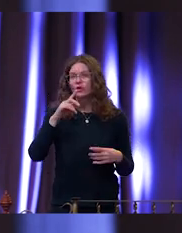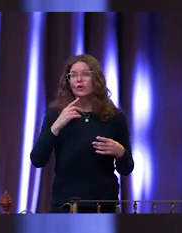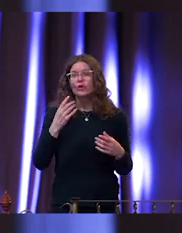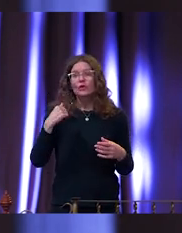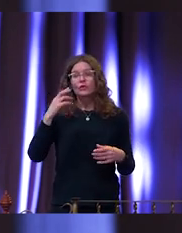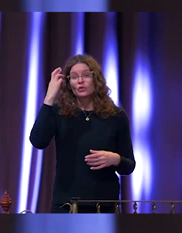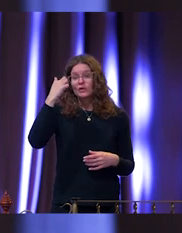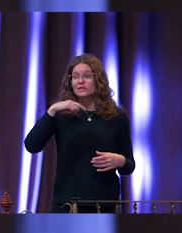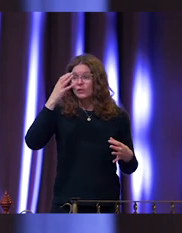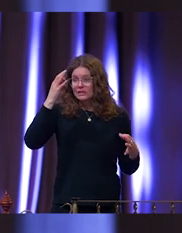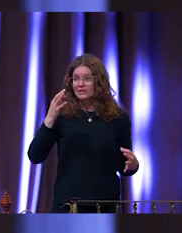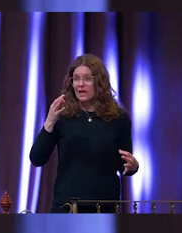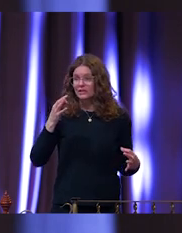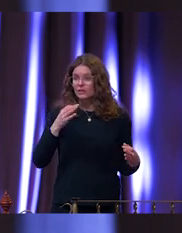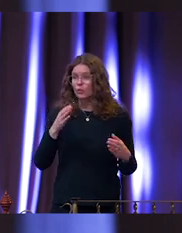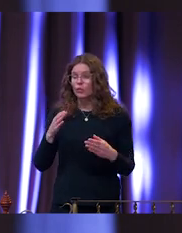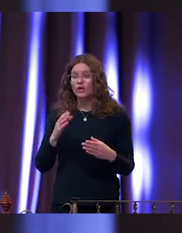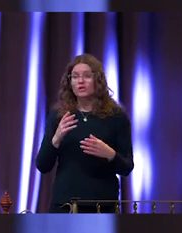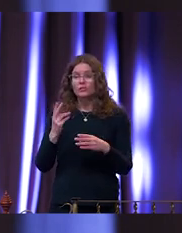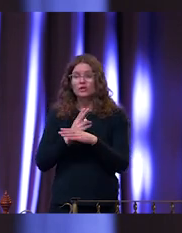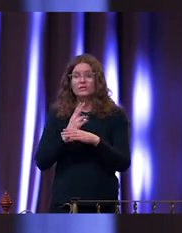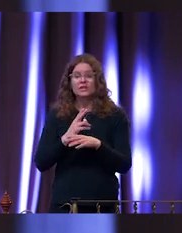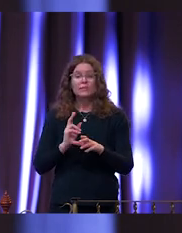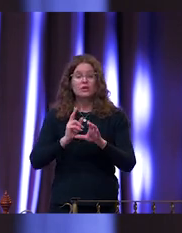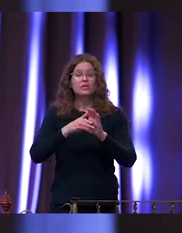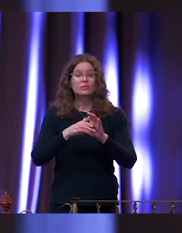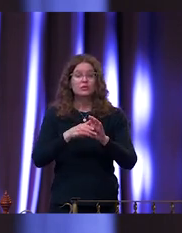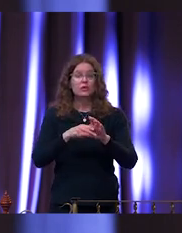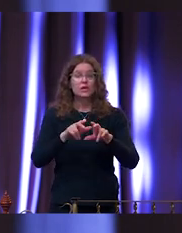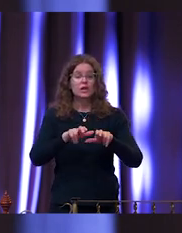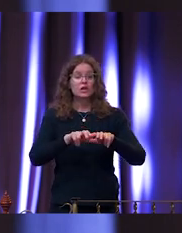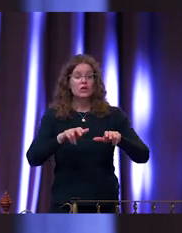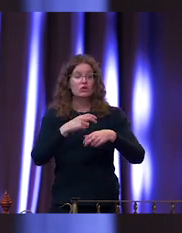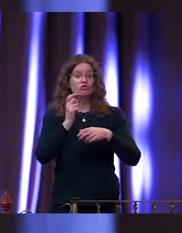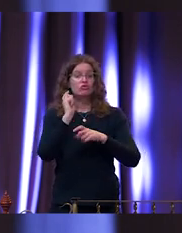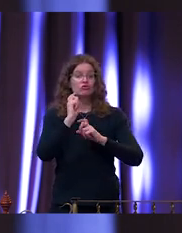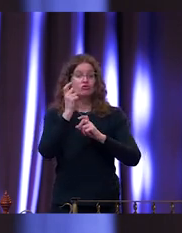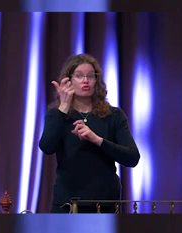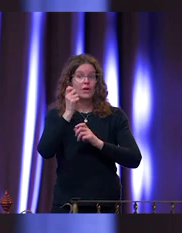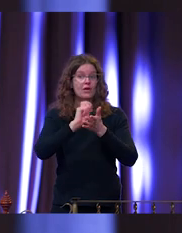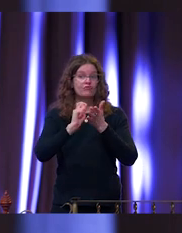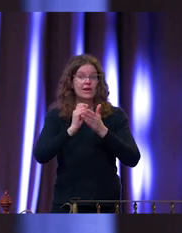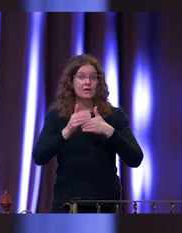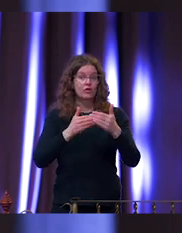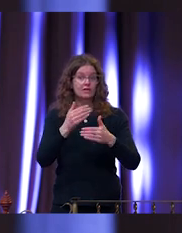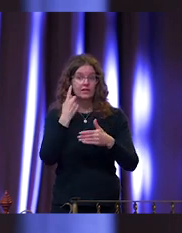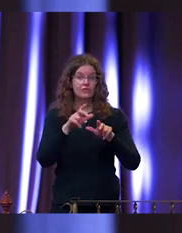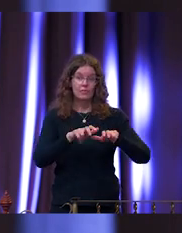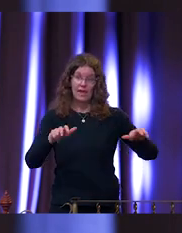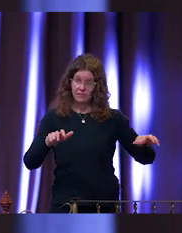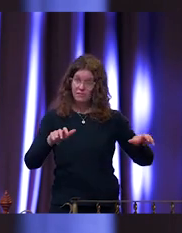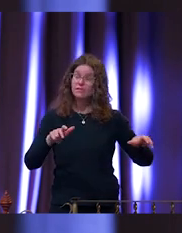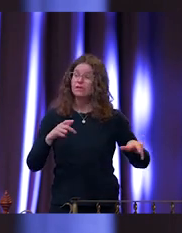we will be employing a participatory grant making process for the 3-year grant. And so we really want to have all of the submissions come in so they can be,